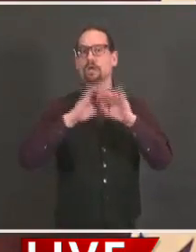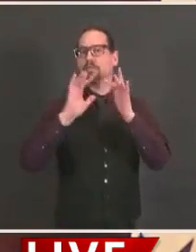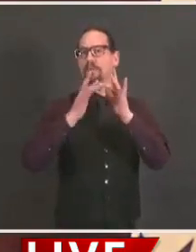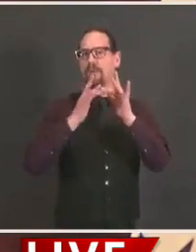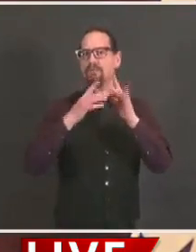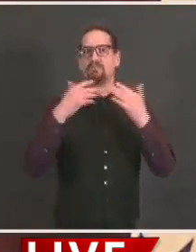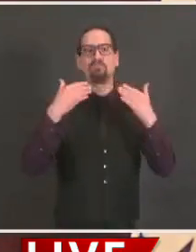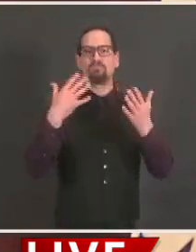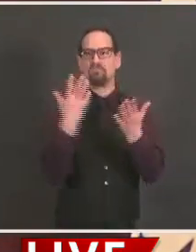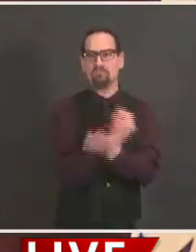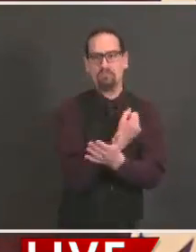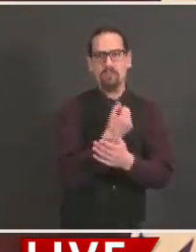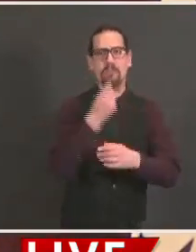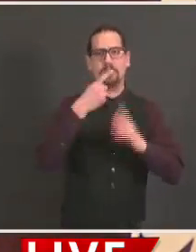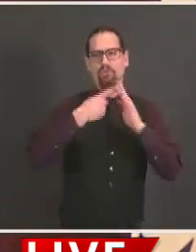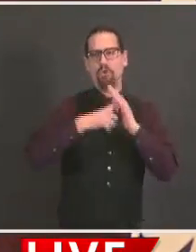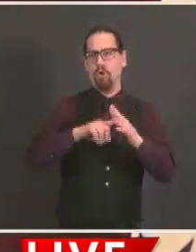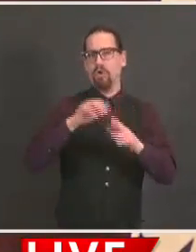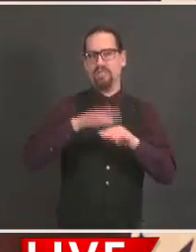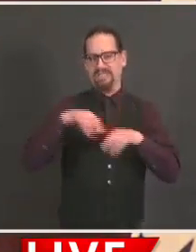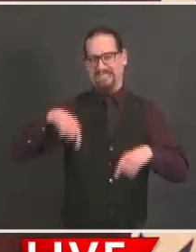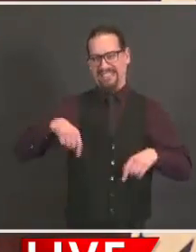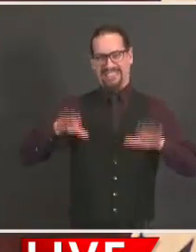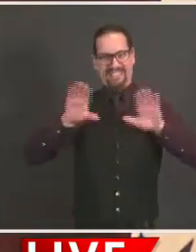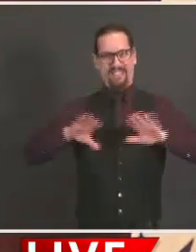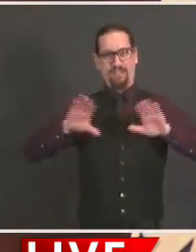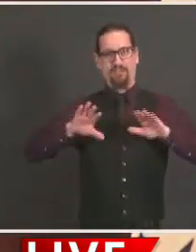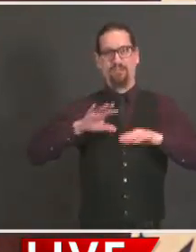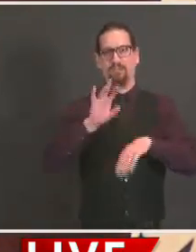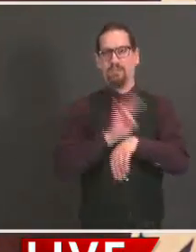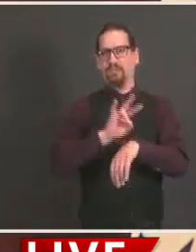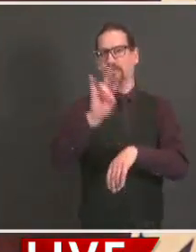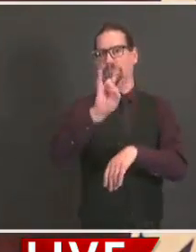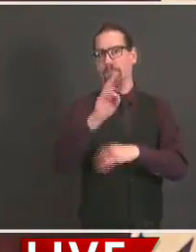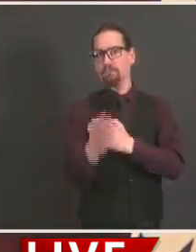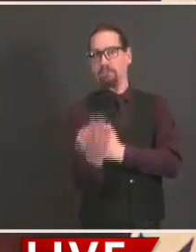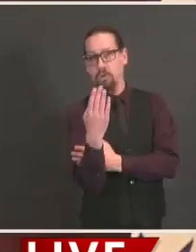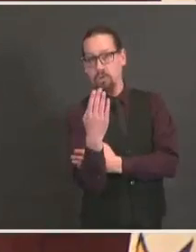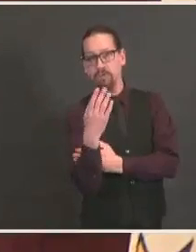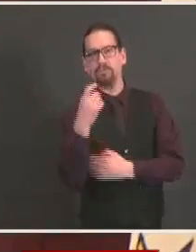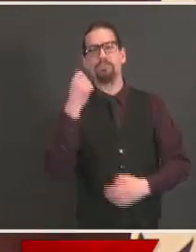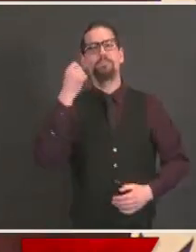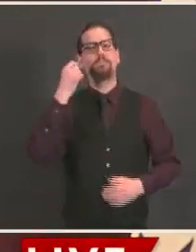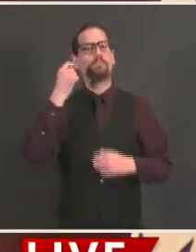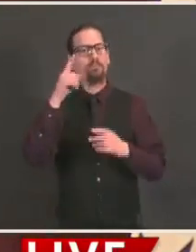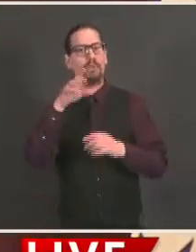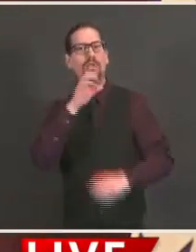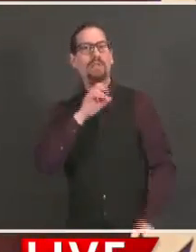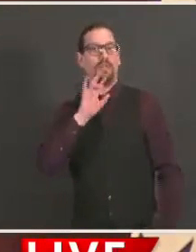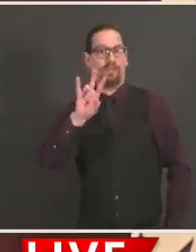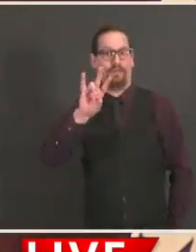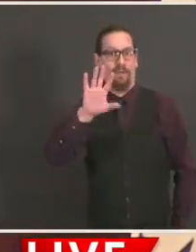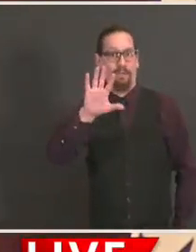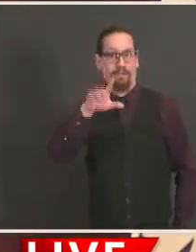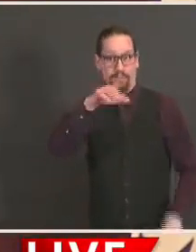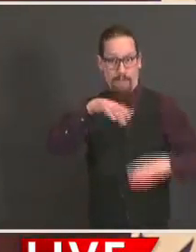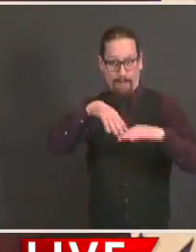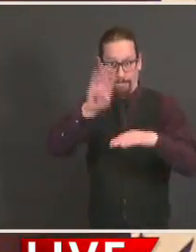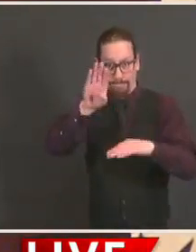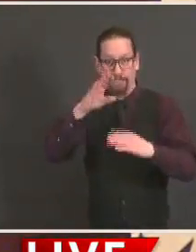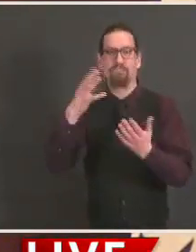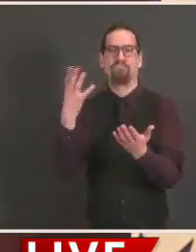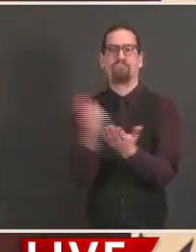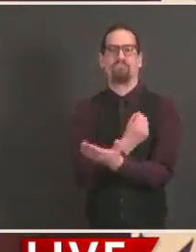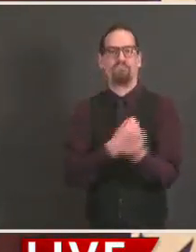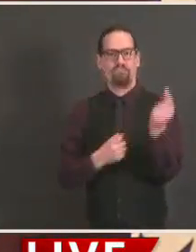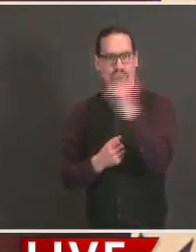a.m. This is for individuals who are 75 years of age and older. You can schedule by